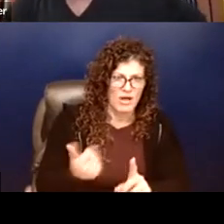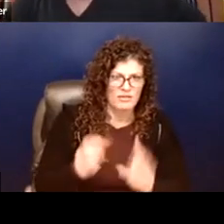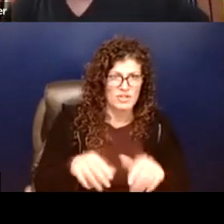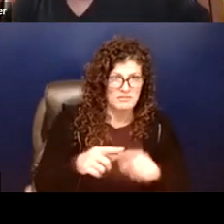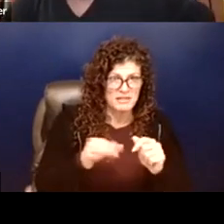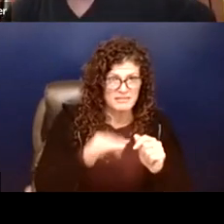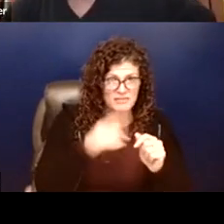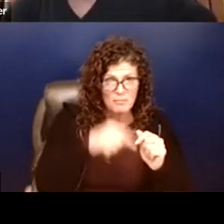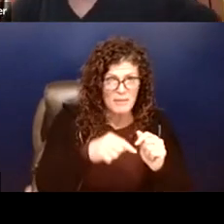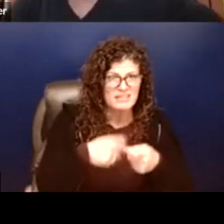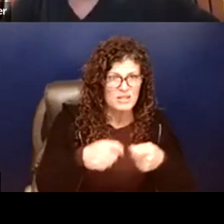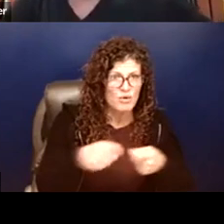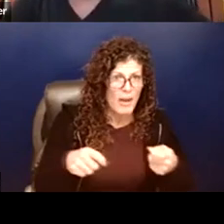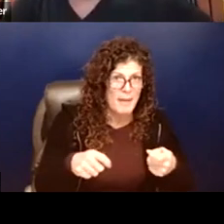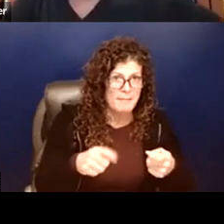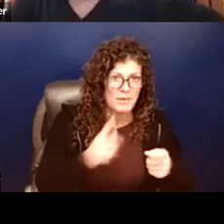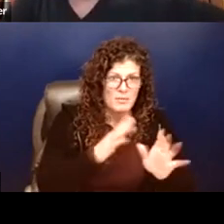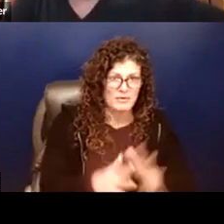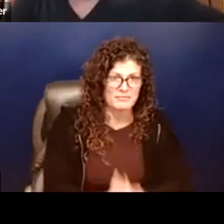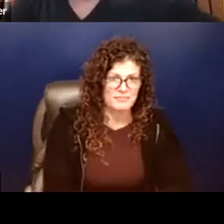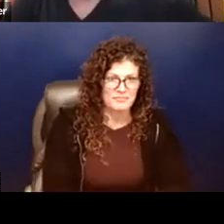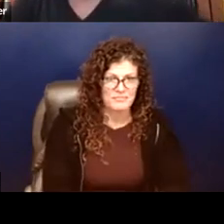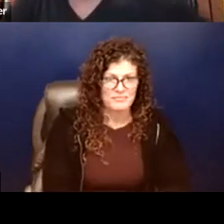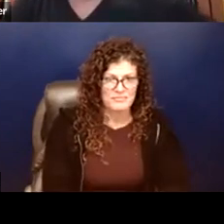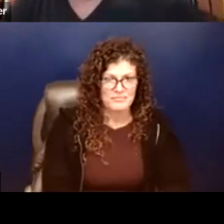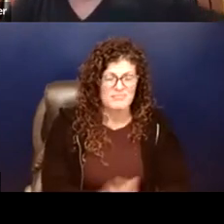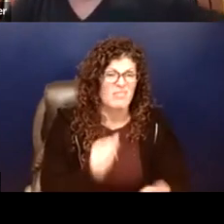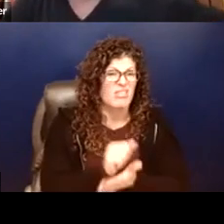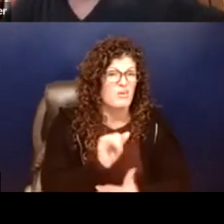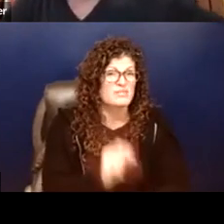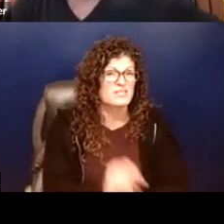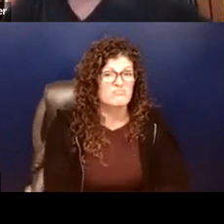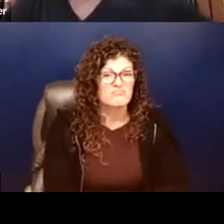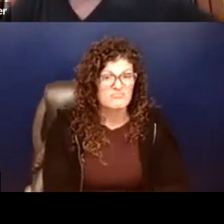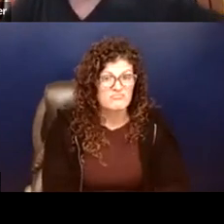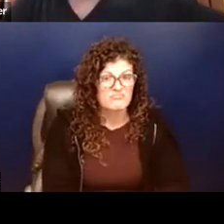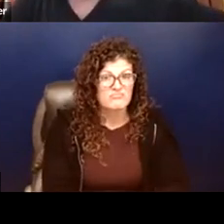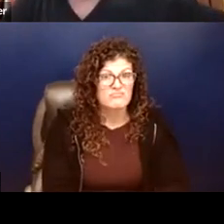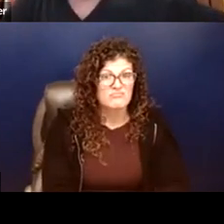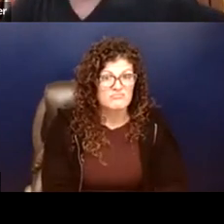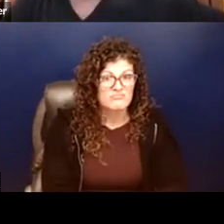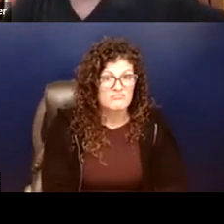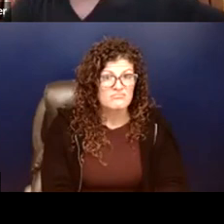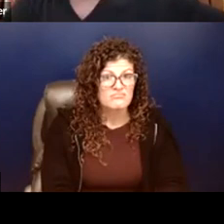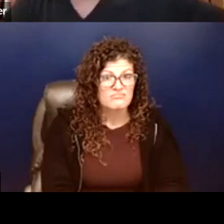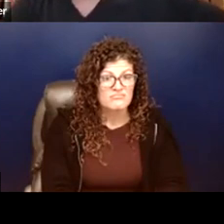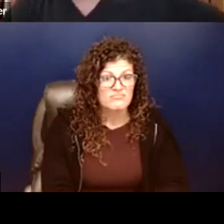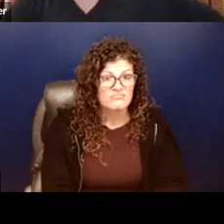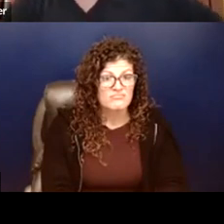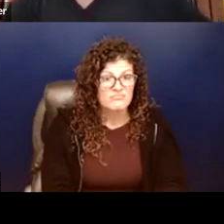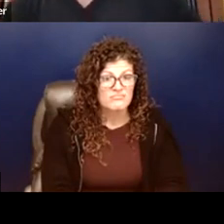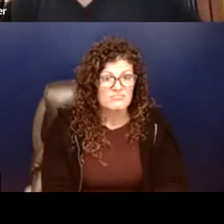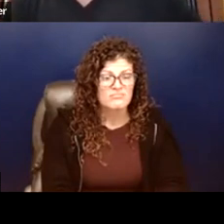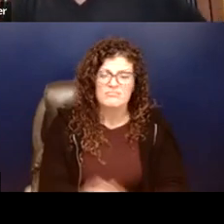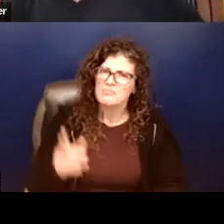But if you could just quickly close, that would be great. Yeah, that was it. Give superintendents who are people who are